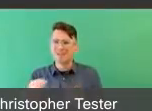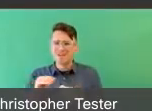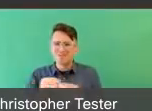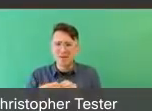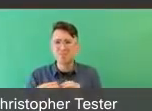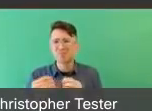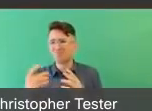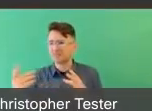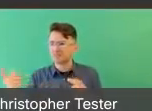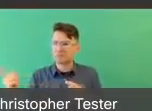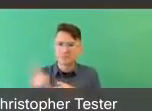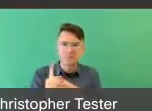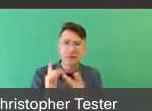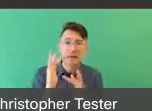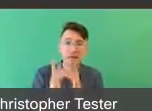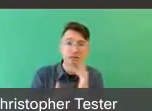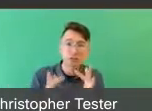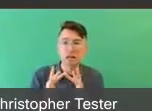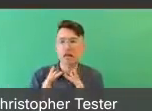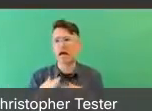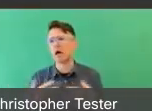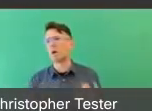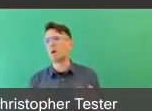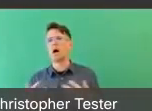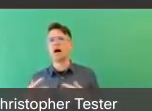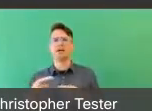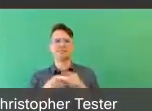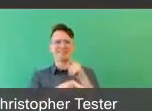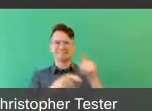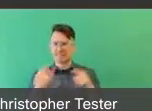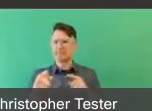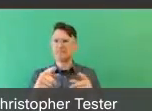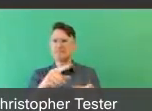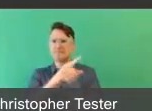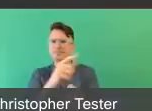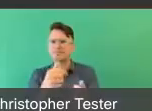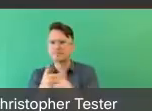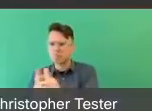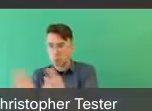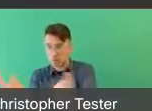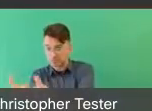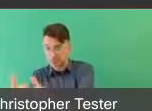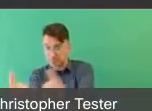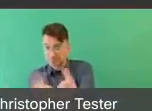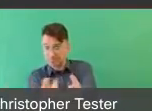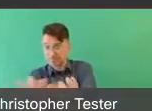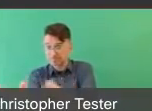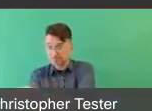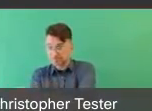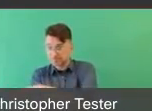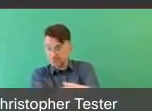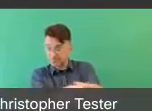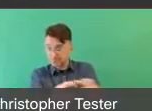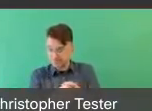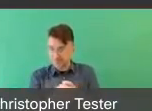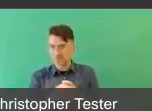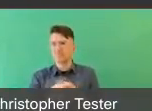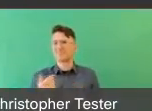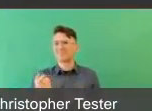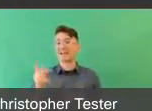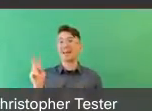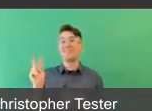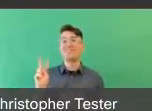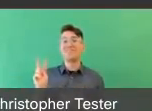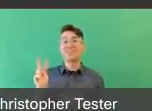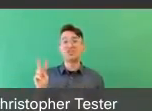know you're doing this. So let's create opportunities for the young in all of our communities. Back